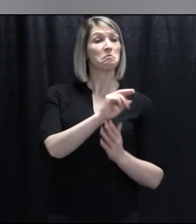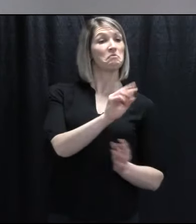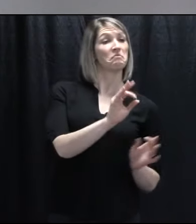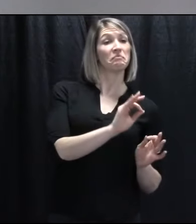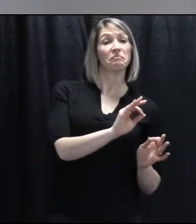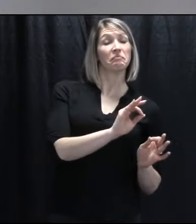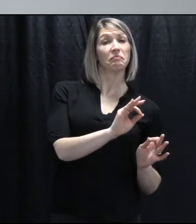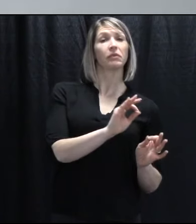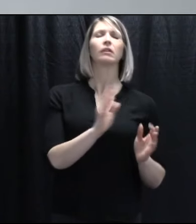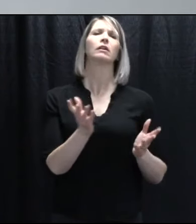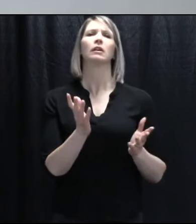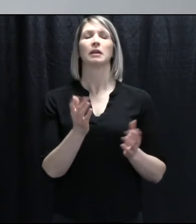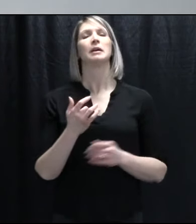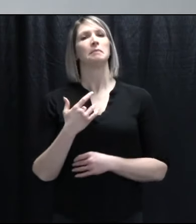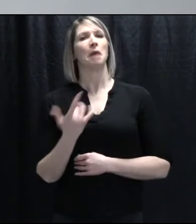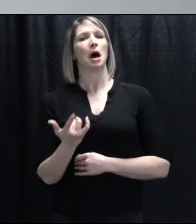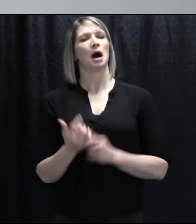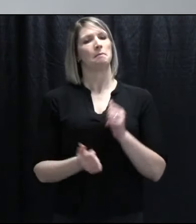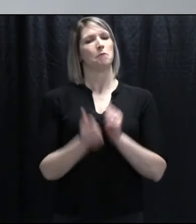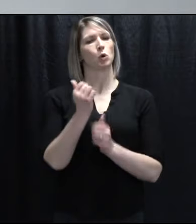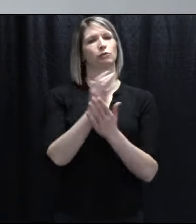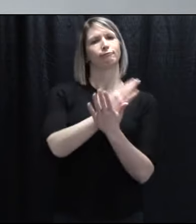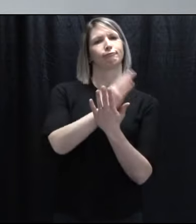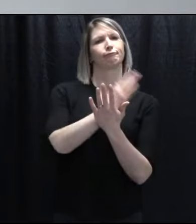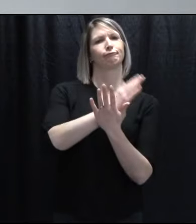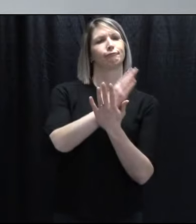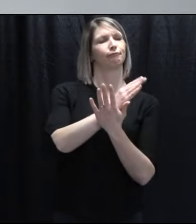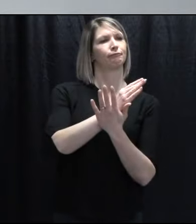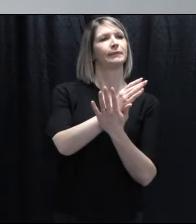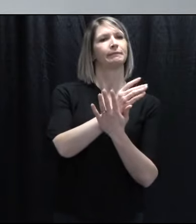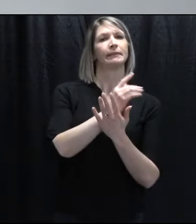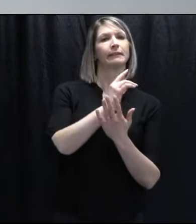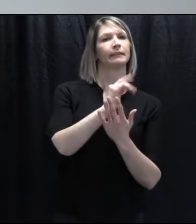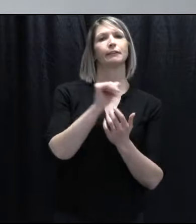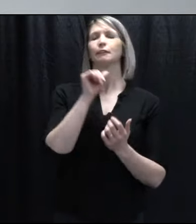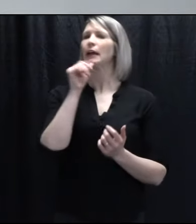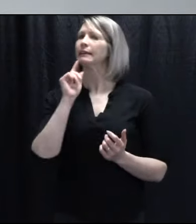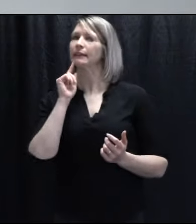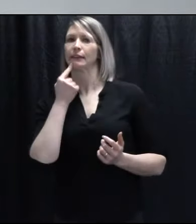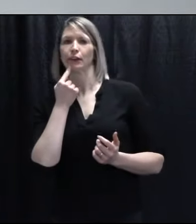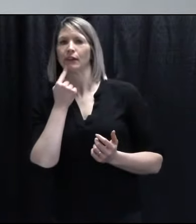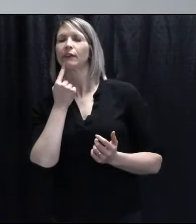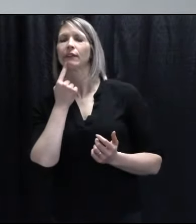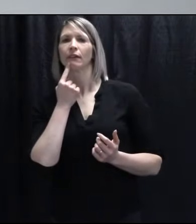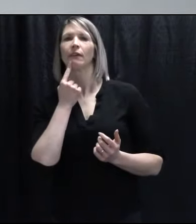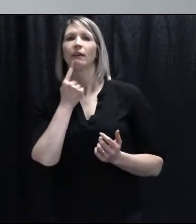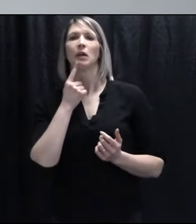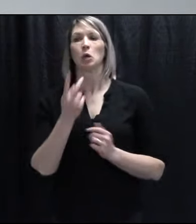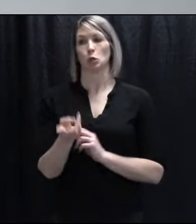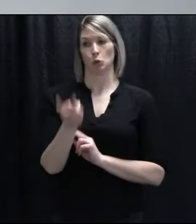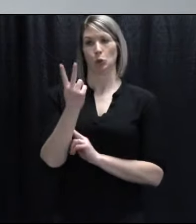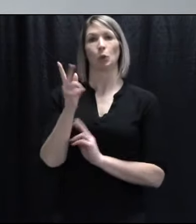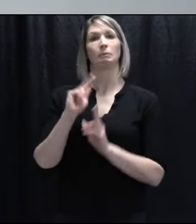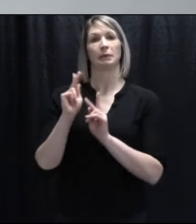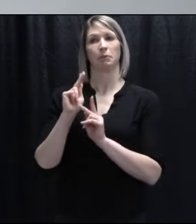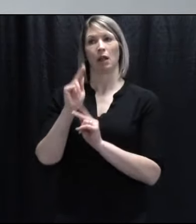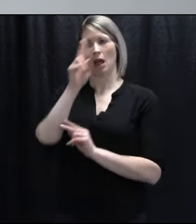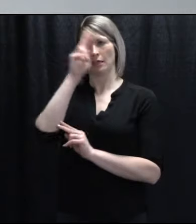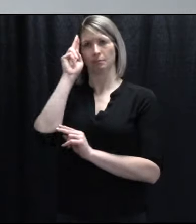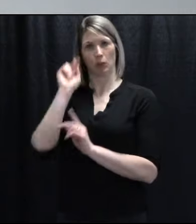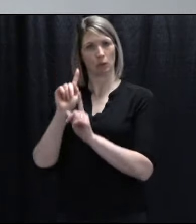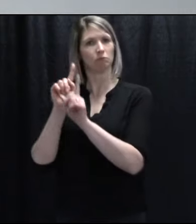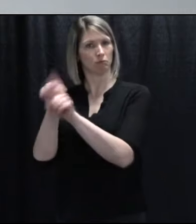The majority of cases are mild to moderate. We've had 2 people that have been hospitalized,